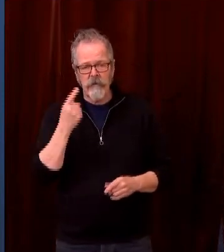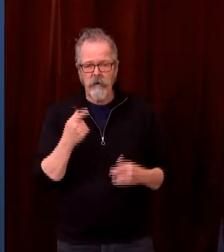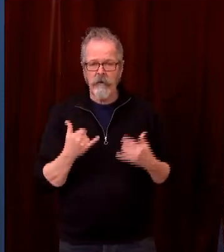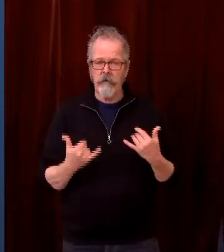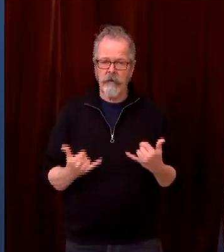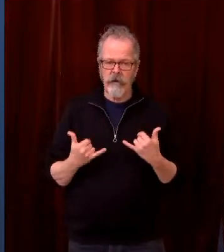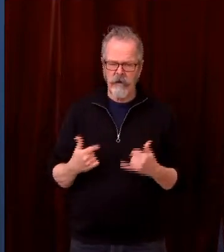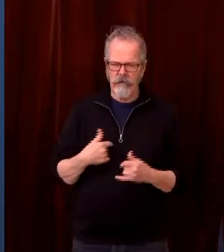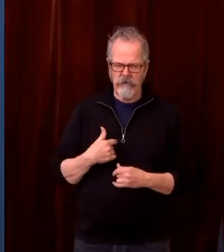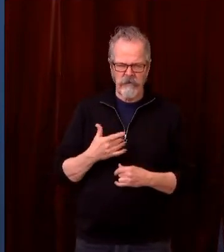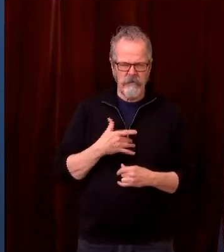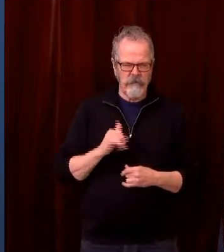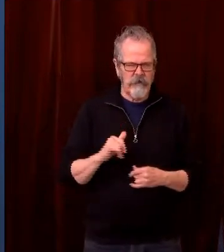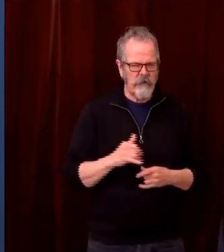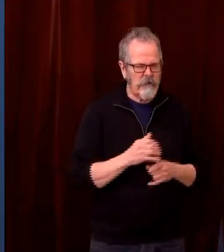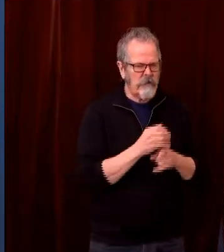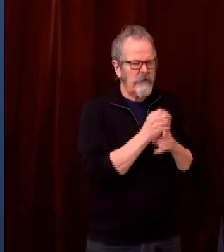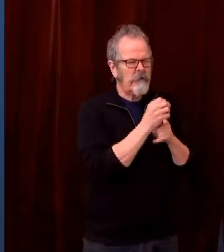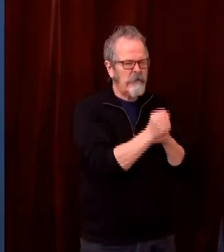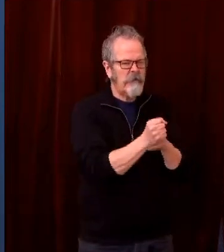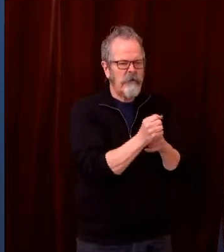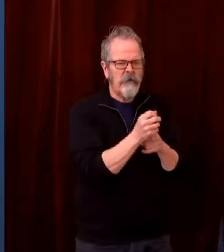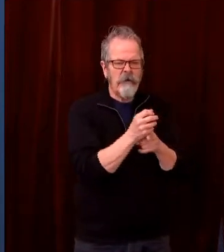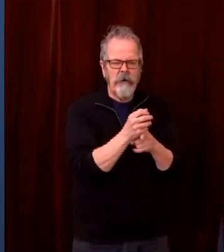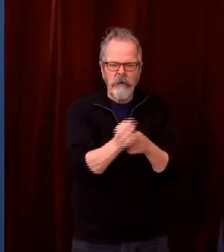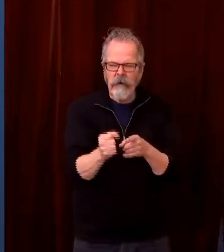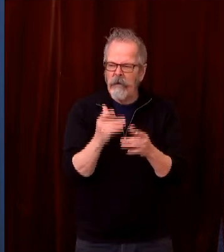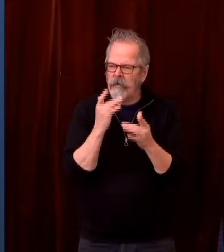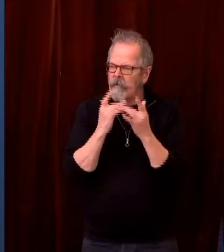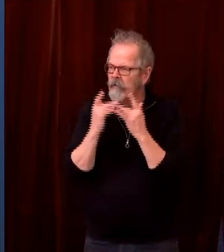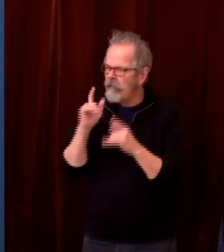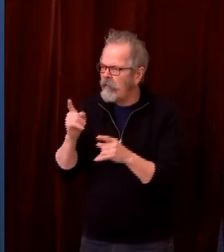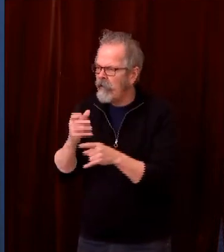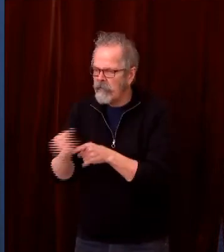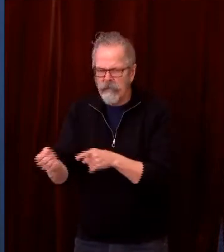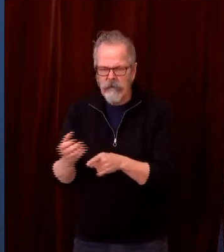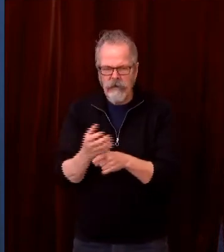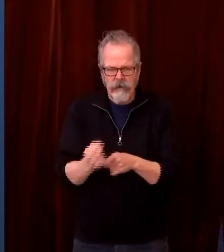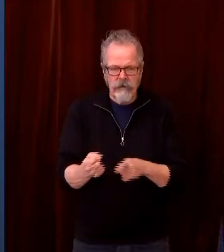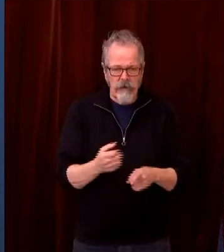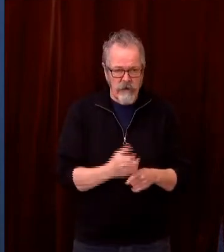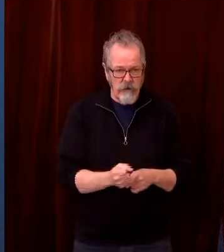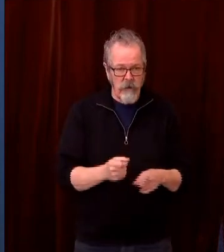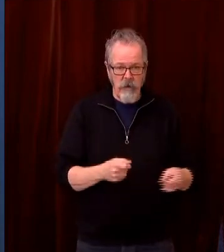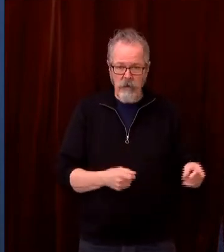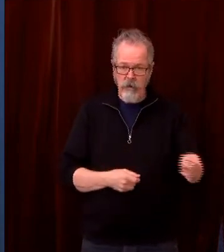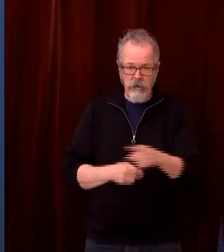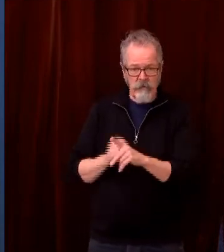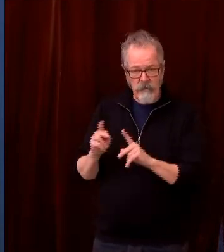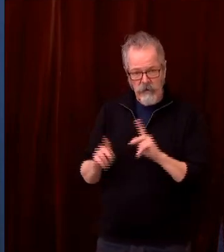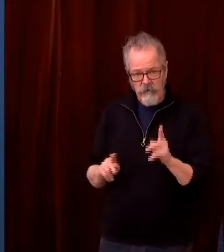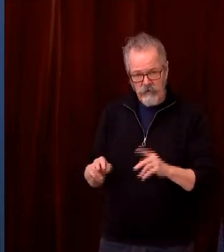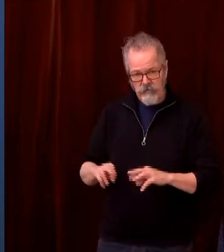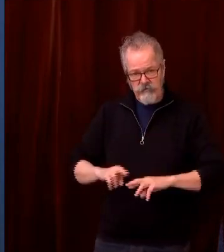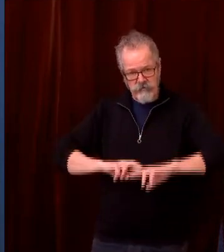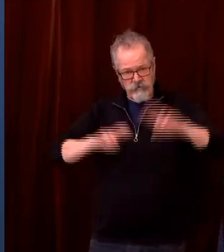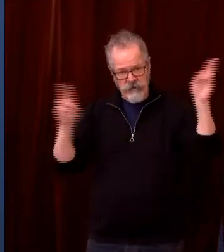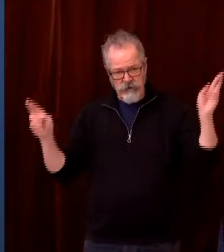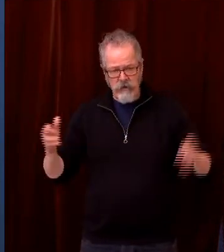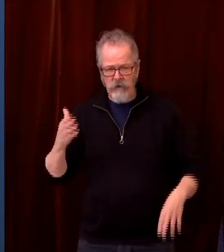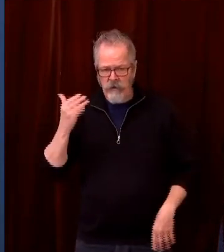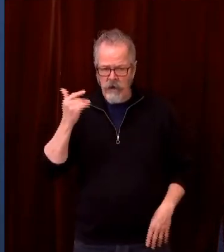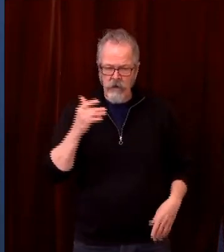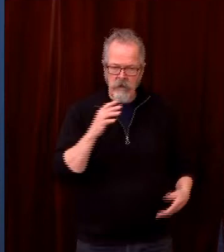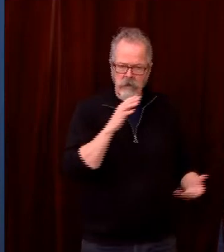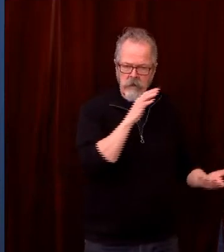of having many more places and organizations involved in this. We're anticipating the arrival of